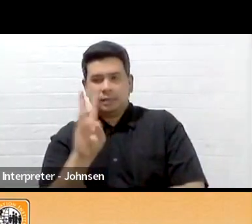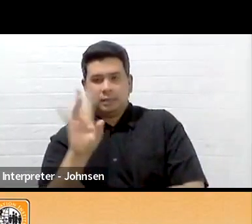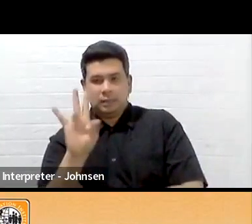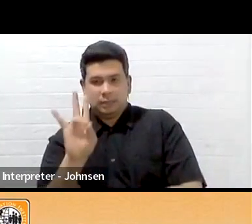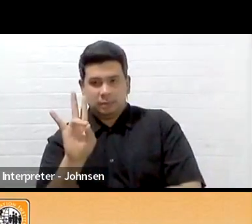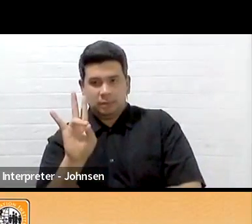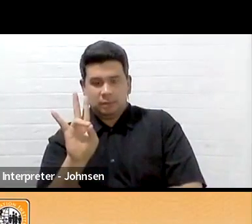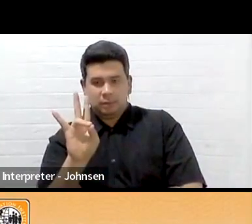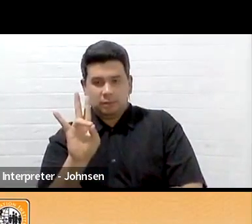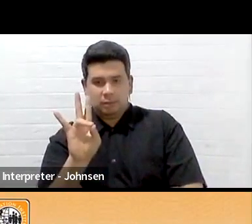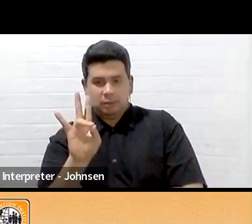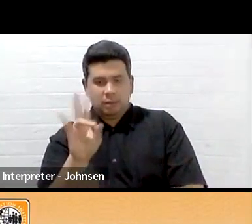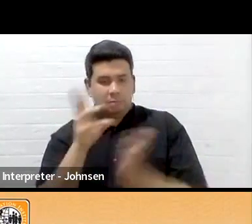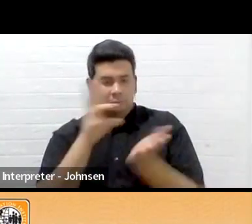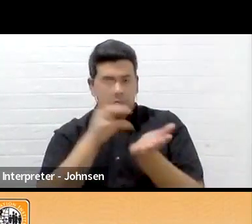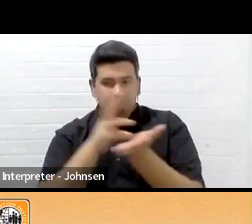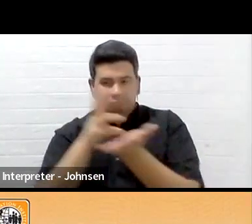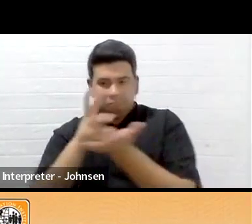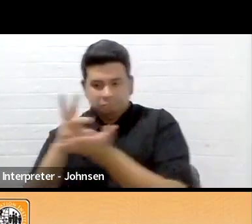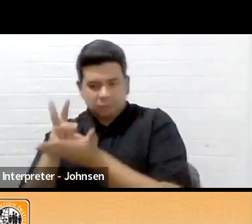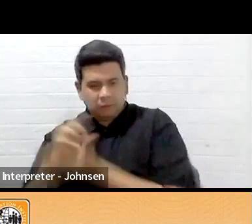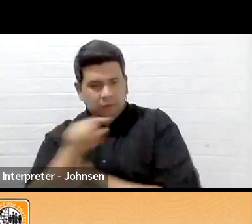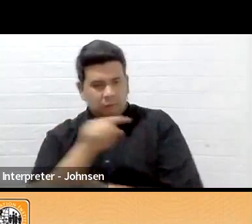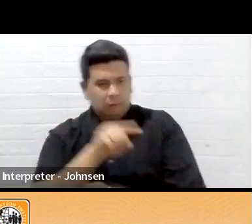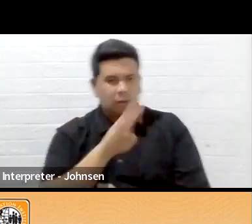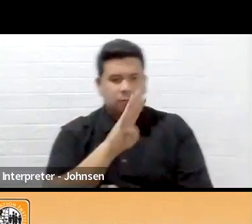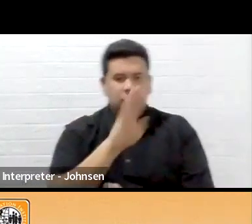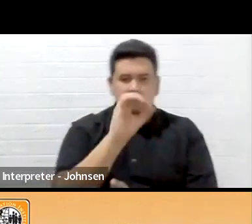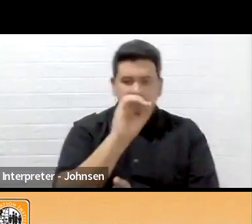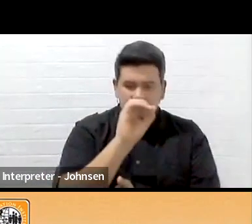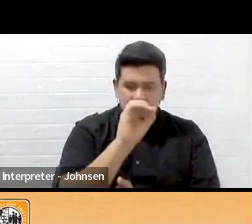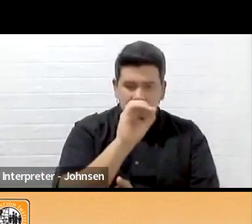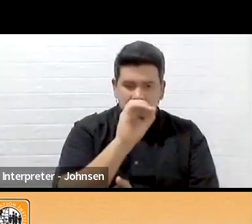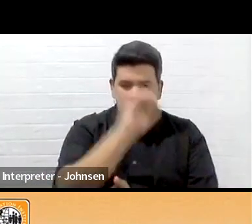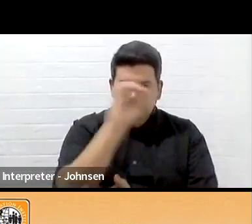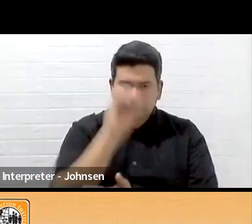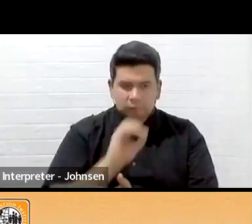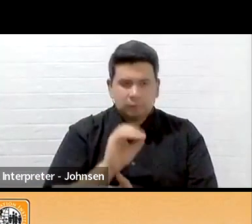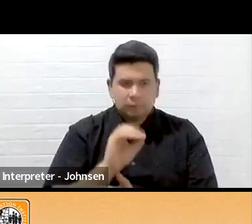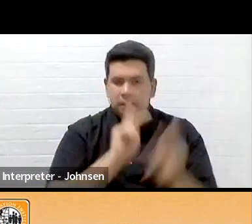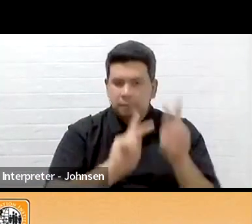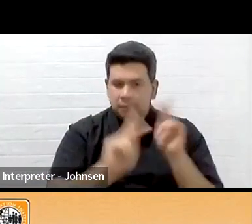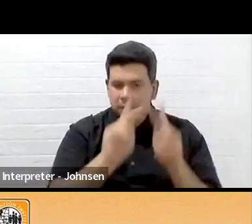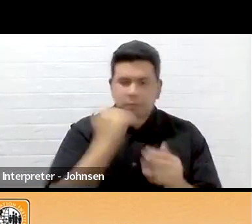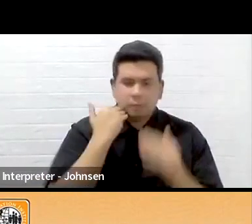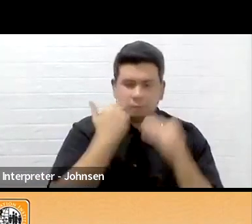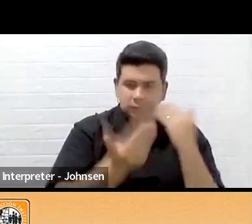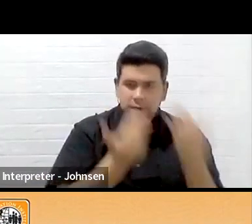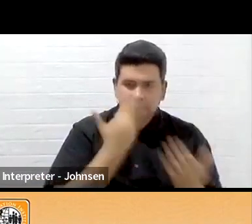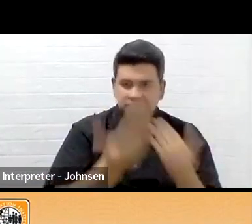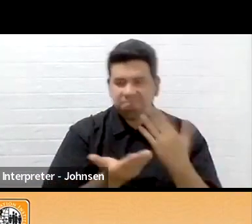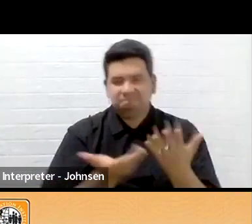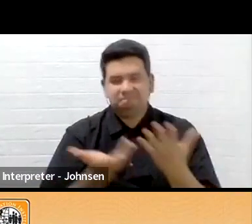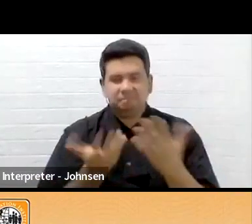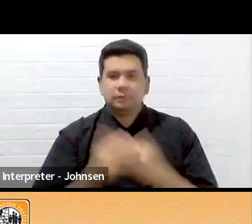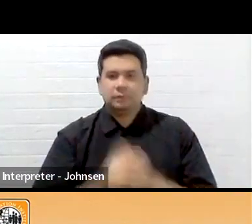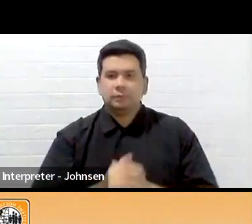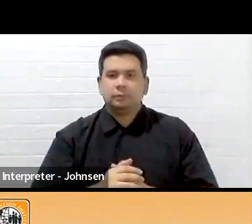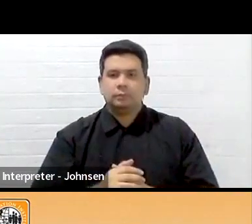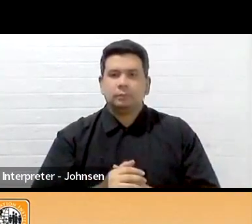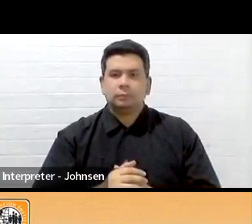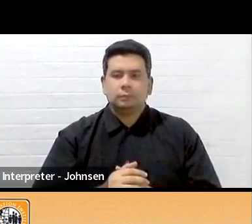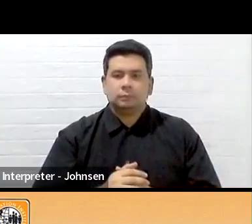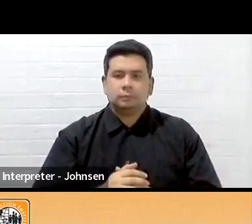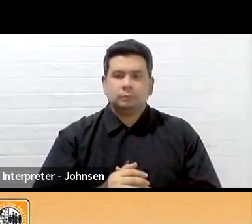population dying as a result of cholera. So we never had that. No, even with the most serious surge